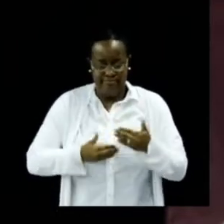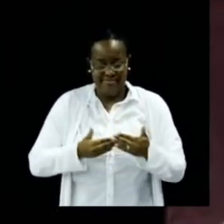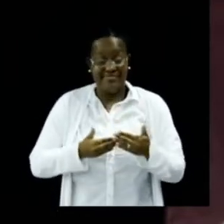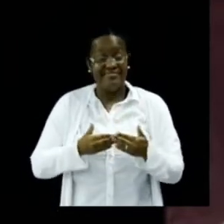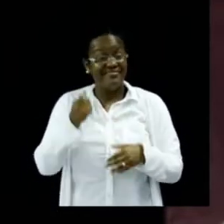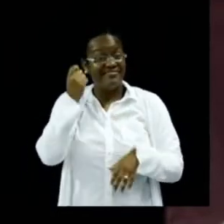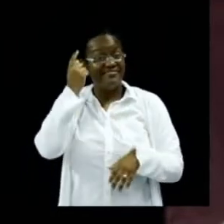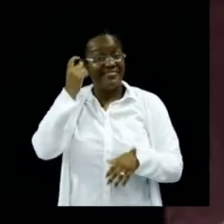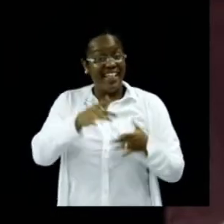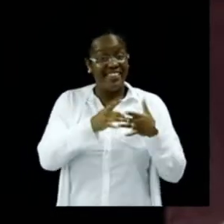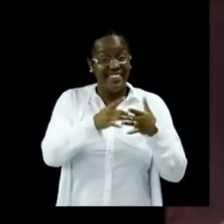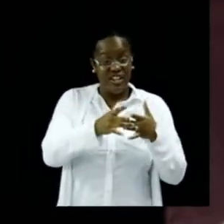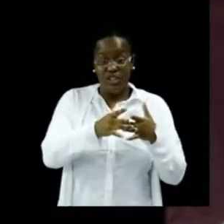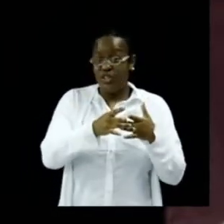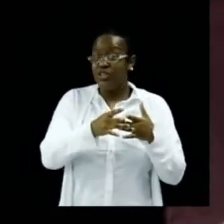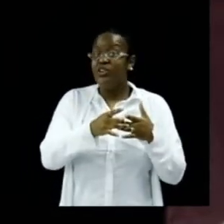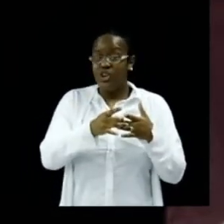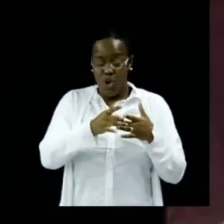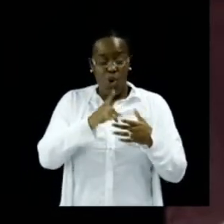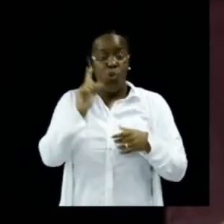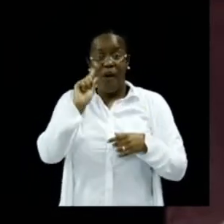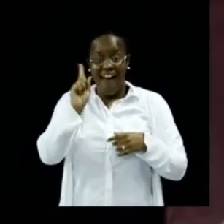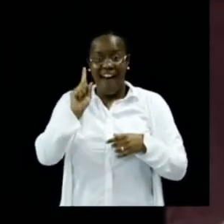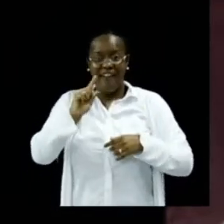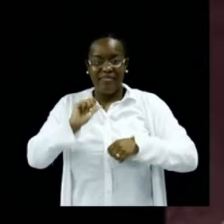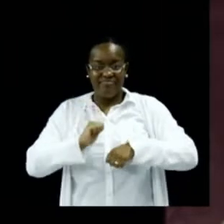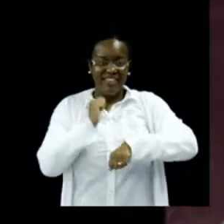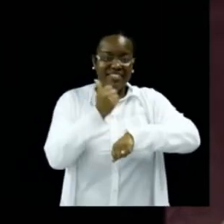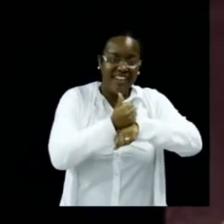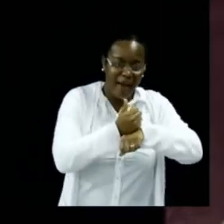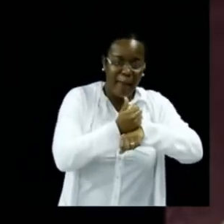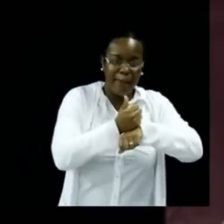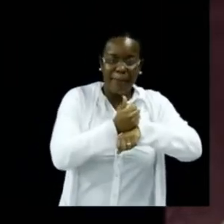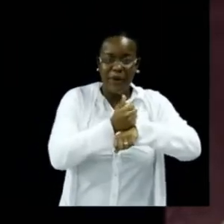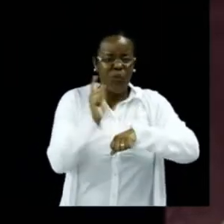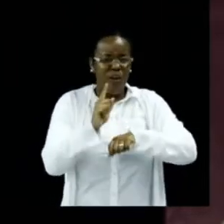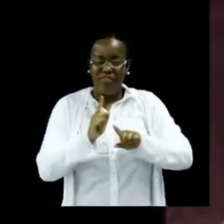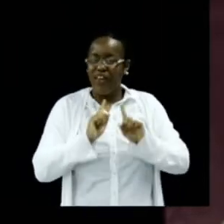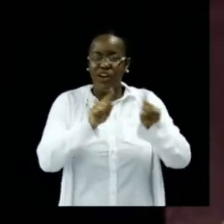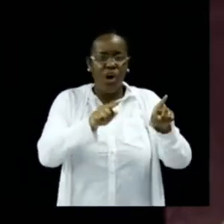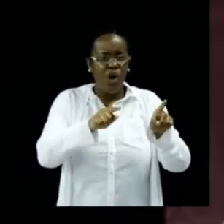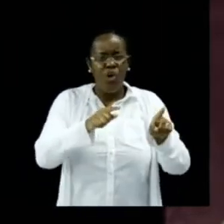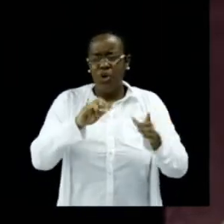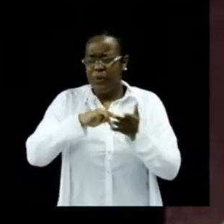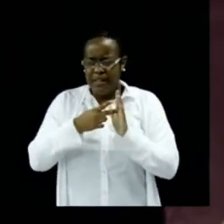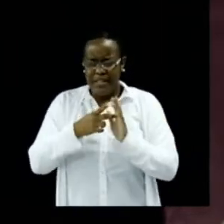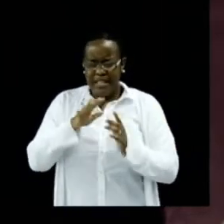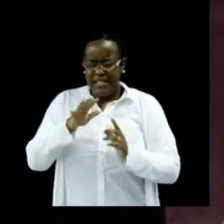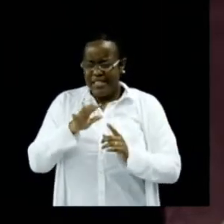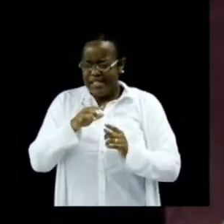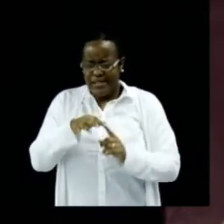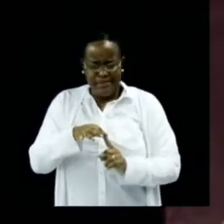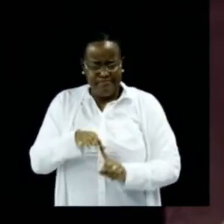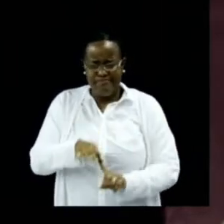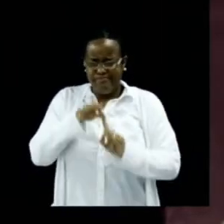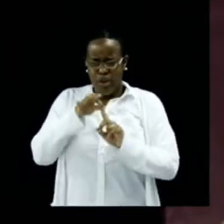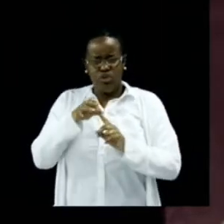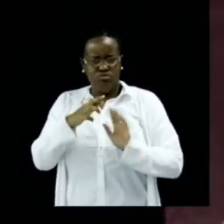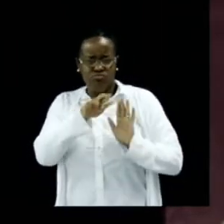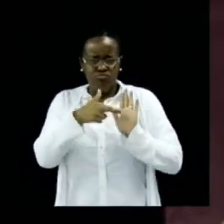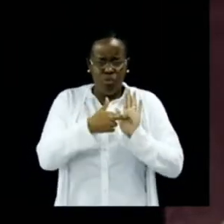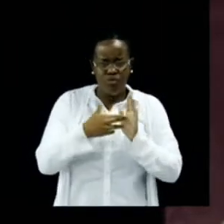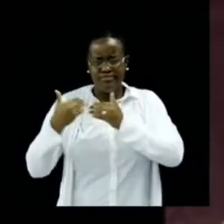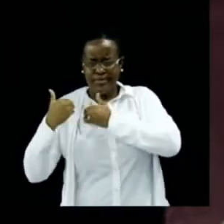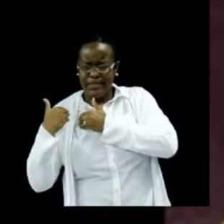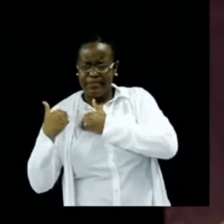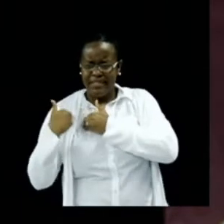Leaders lead where they are planted. There is no special role or position that a leader need have. You